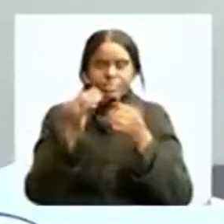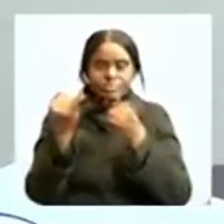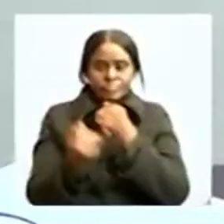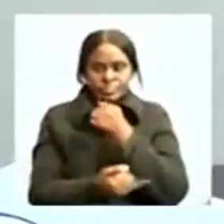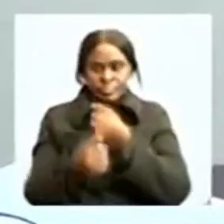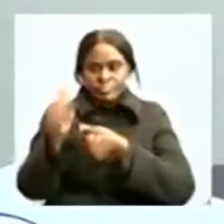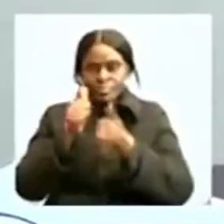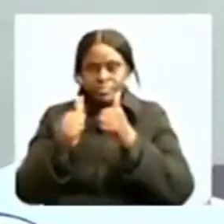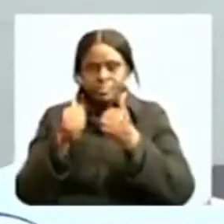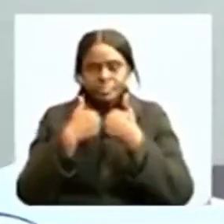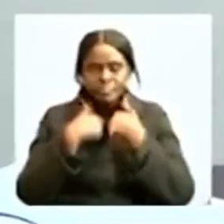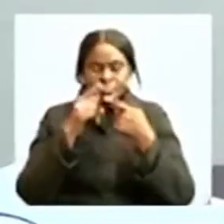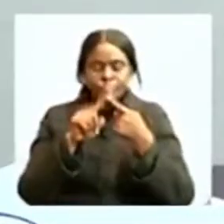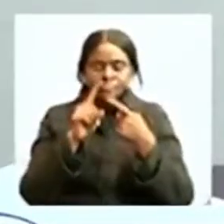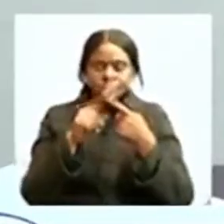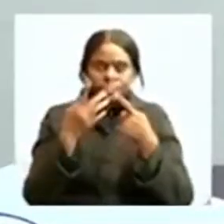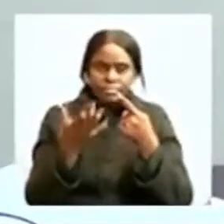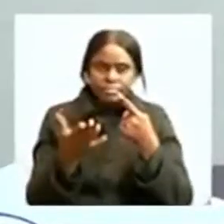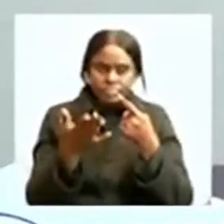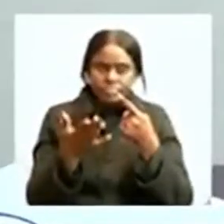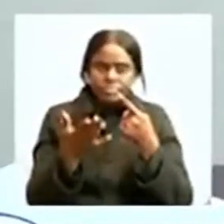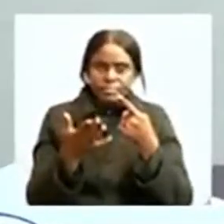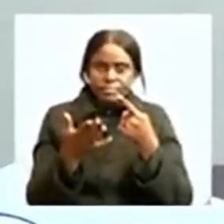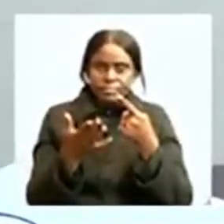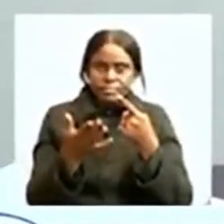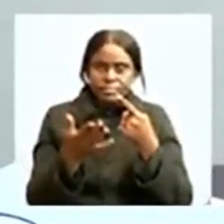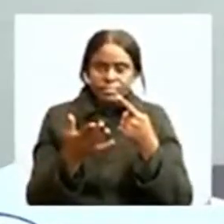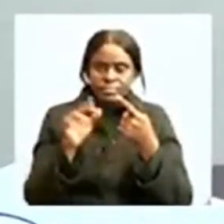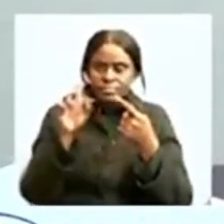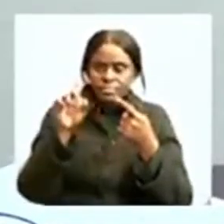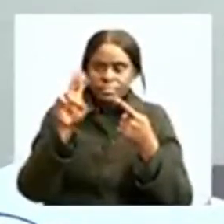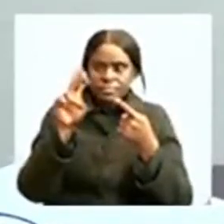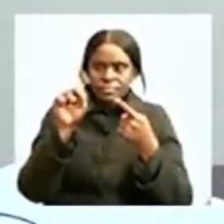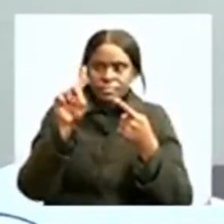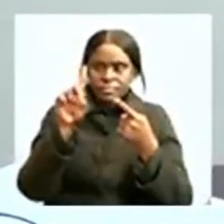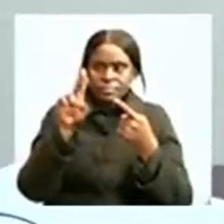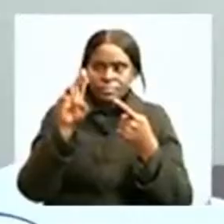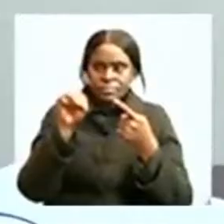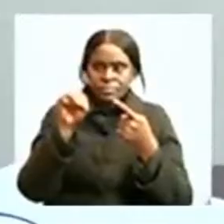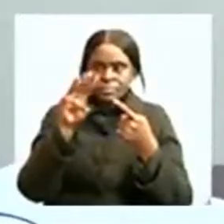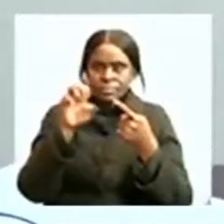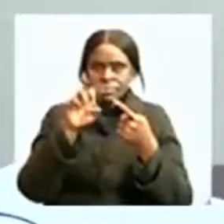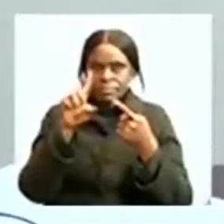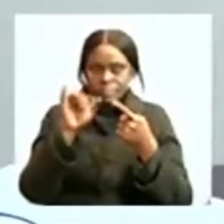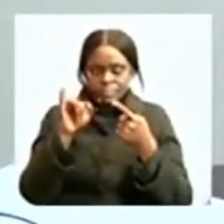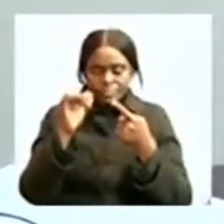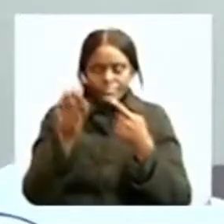introduce themselves. We have been joined by Honorable Fodundumwezi. You can introduce yourself.